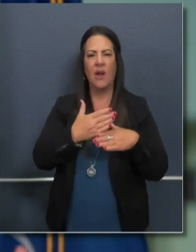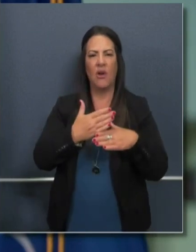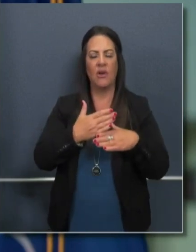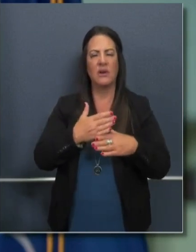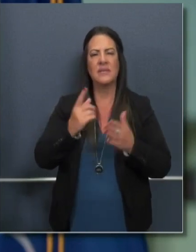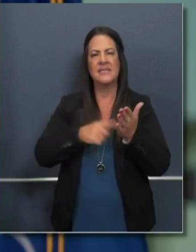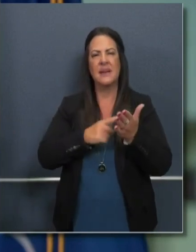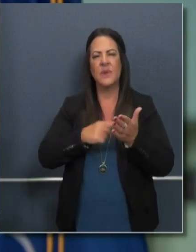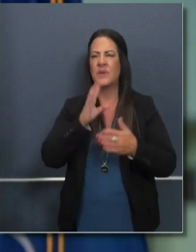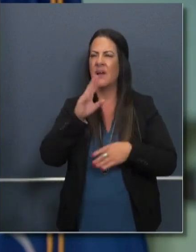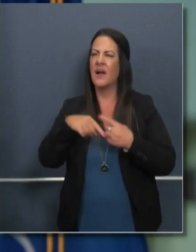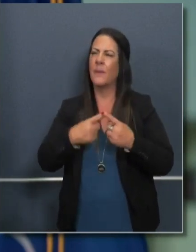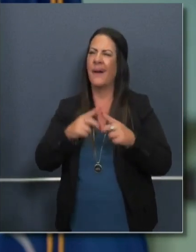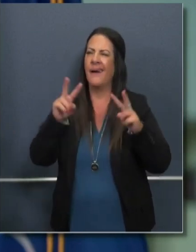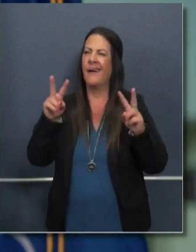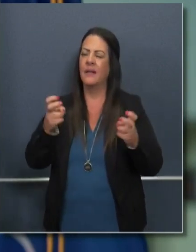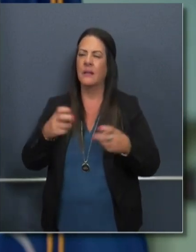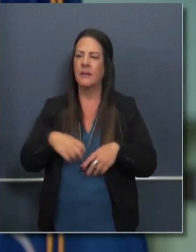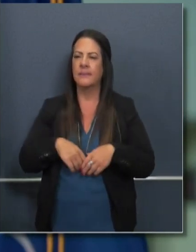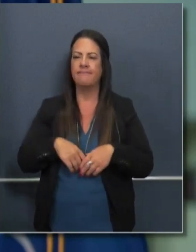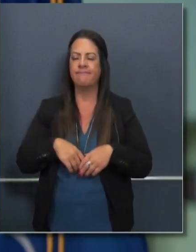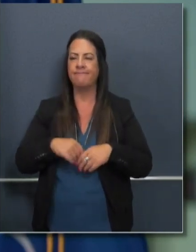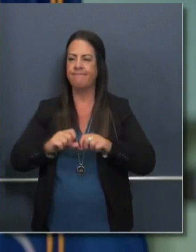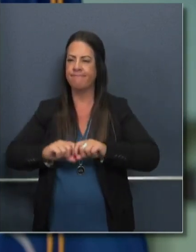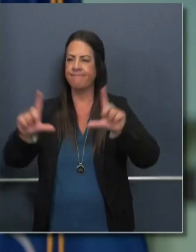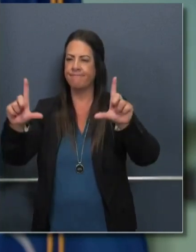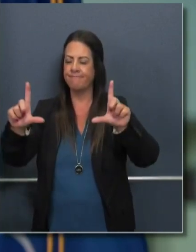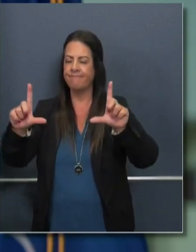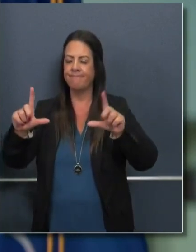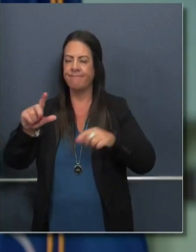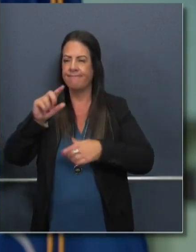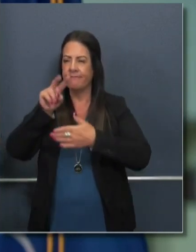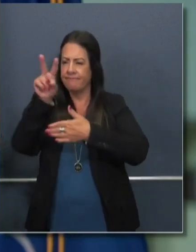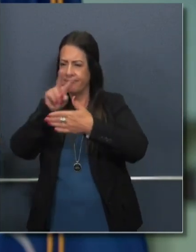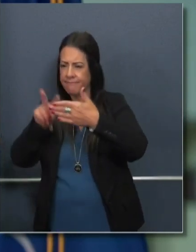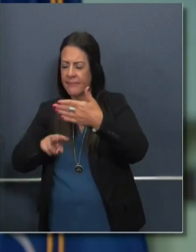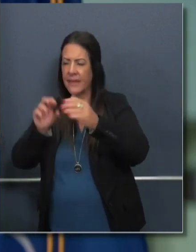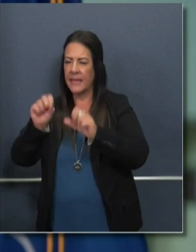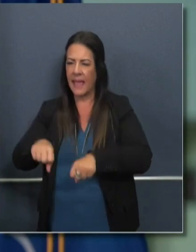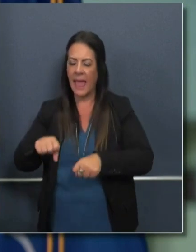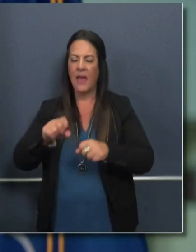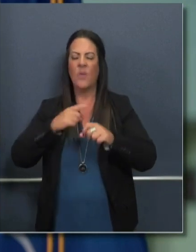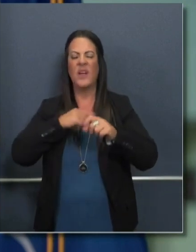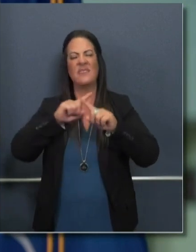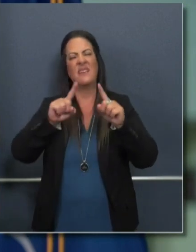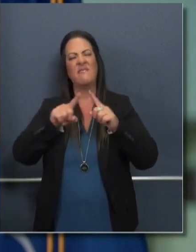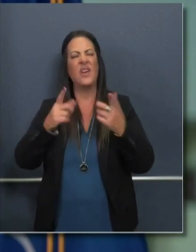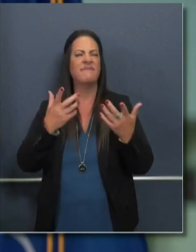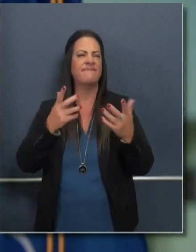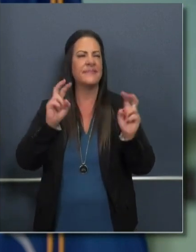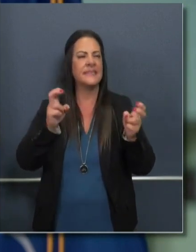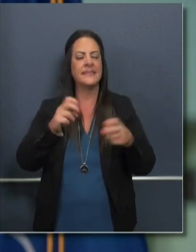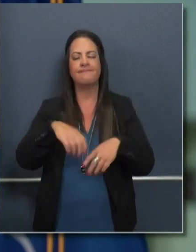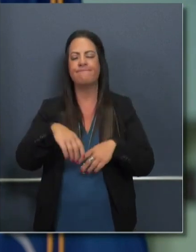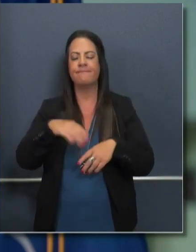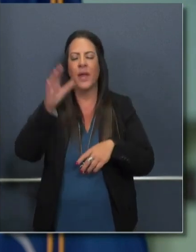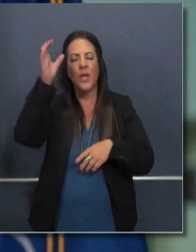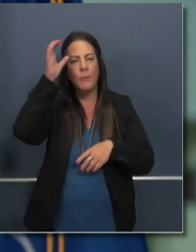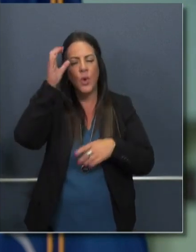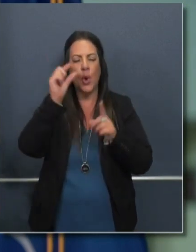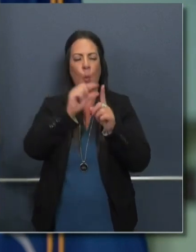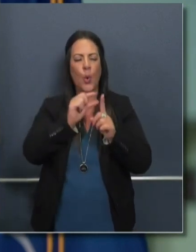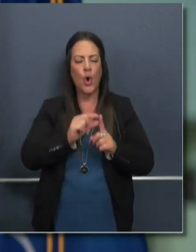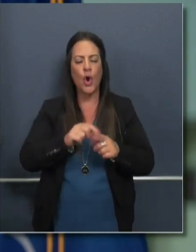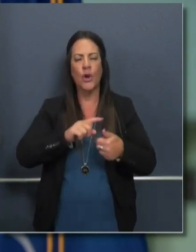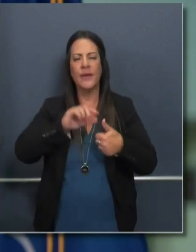we talk about machine readable and we talk about flat files and APIs, these programming interfaces, and people roll